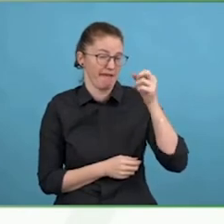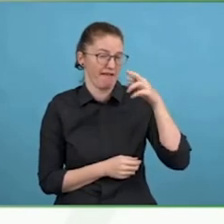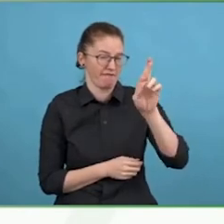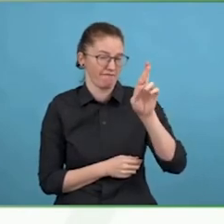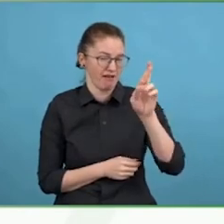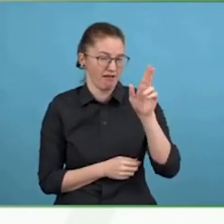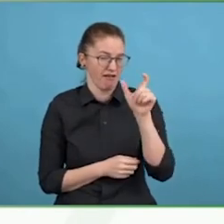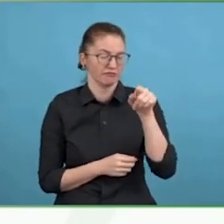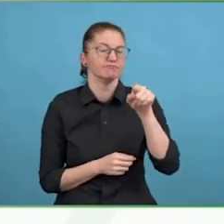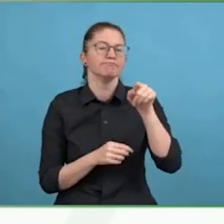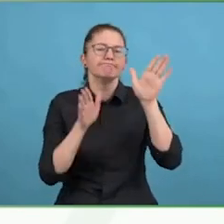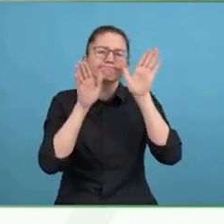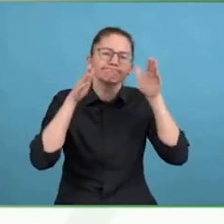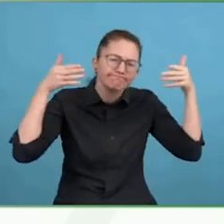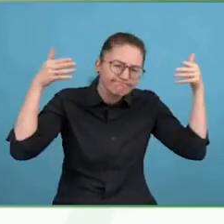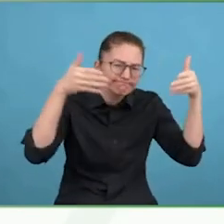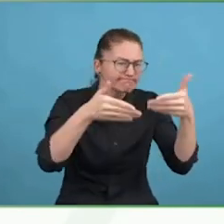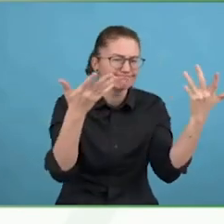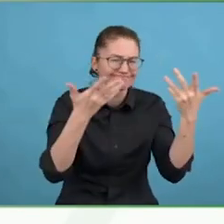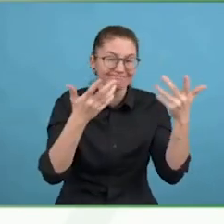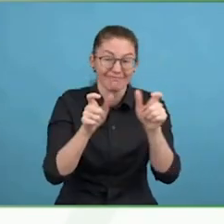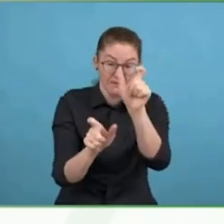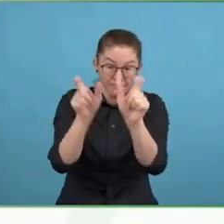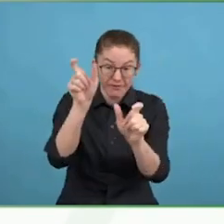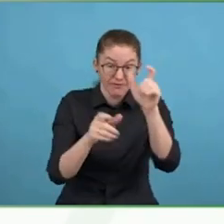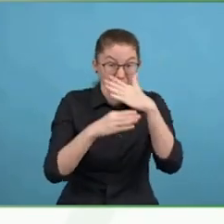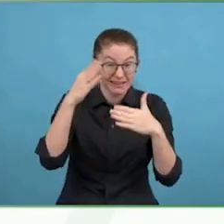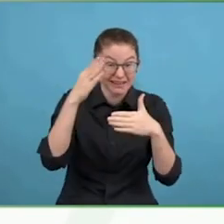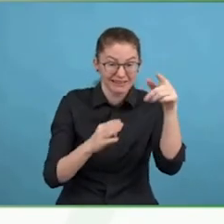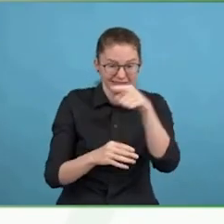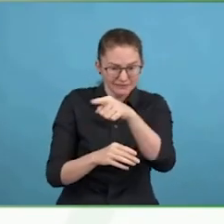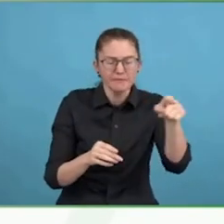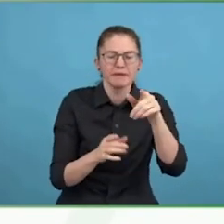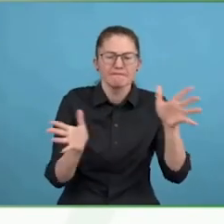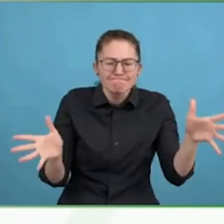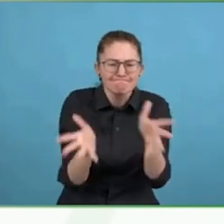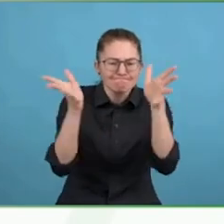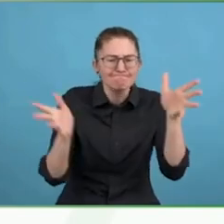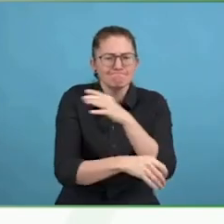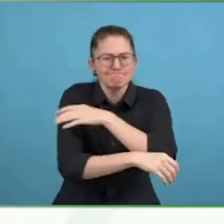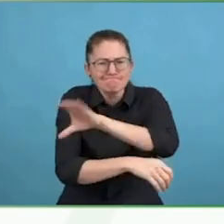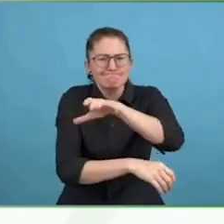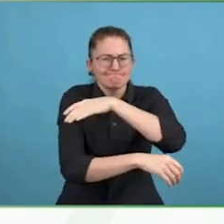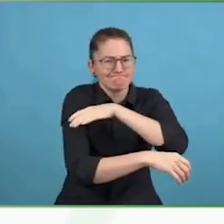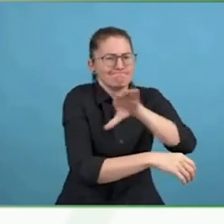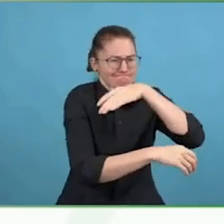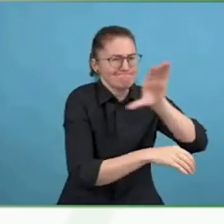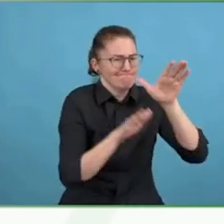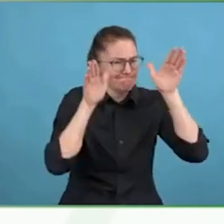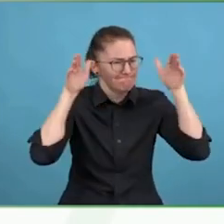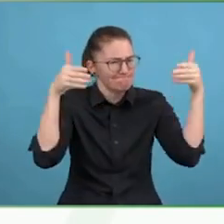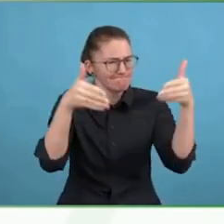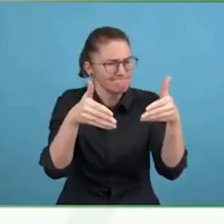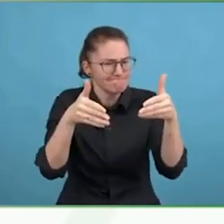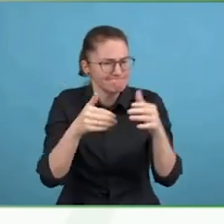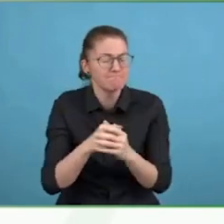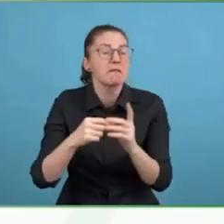developing accessibility in the city. Great. Thank you very much indeed. Ali, over to